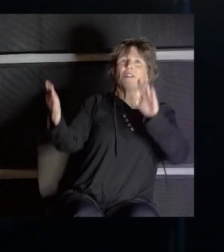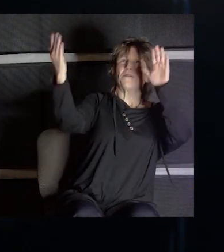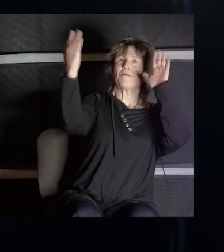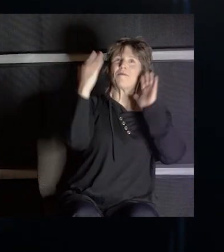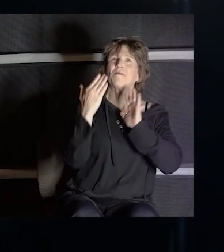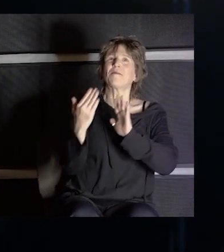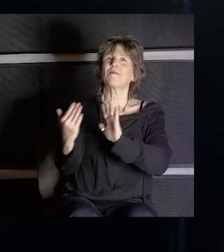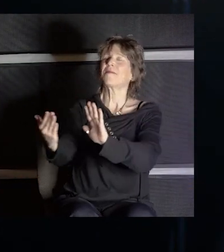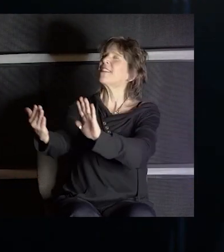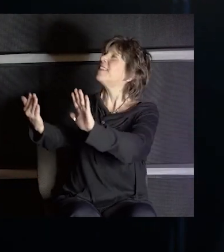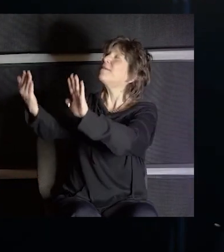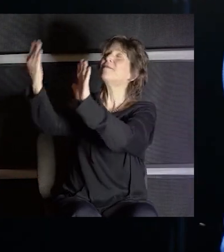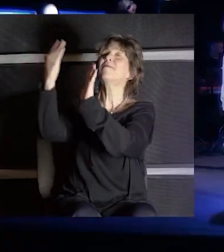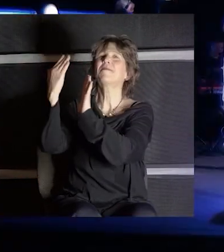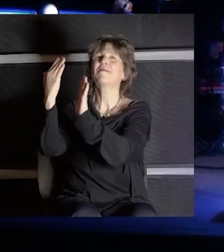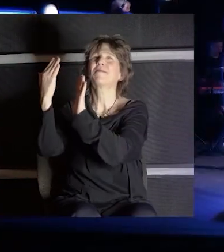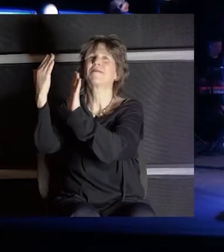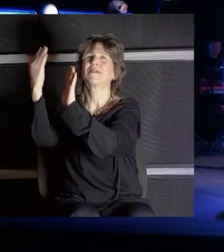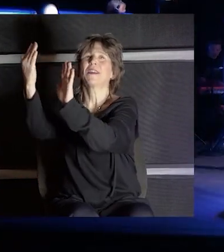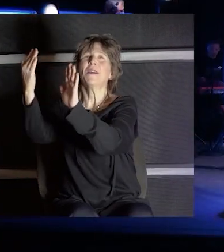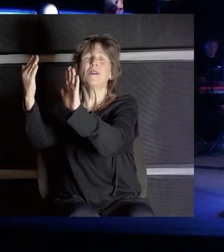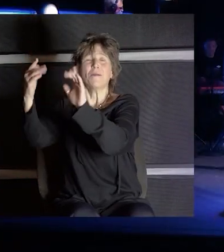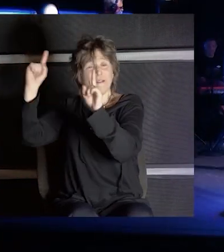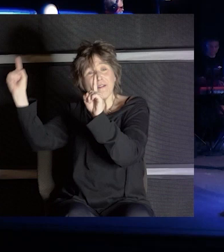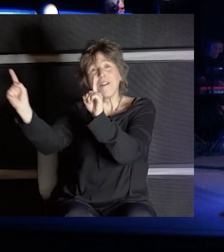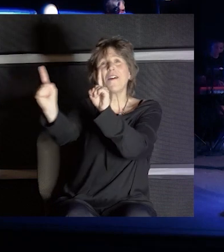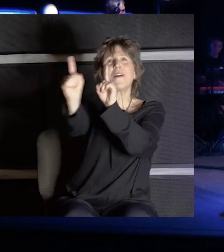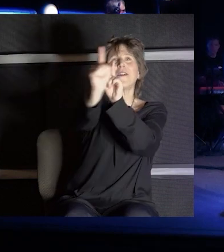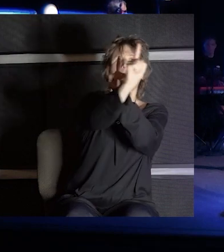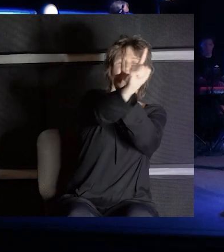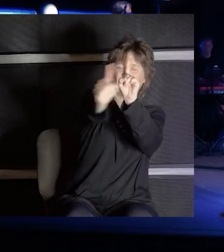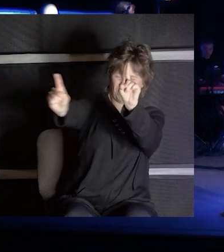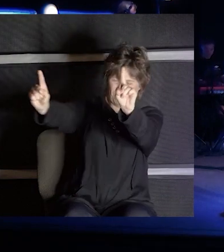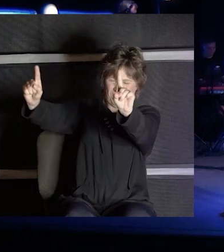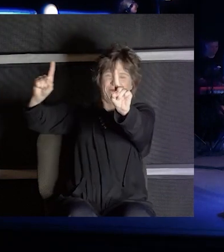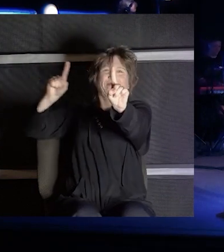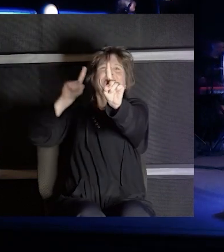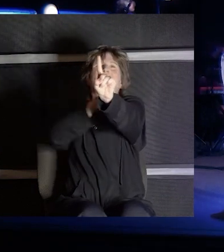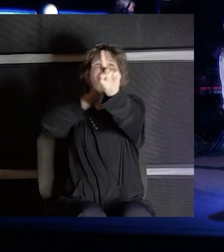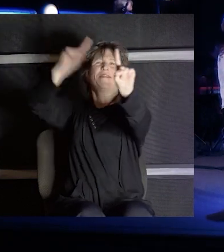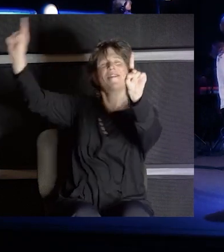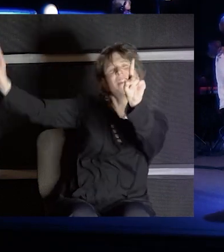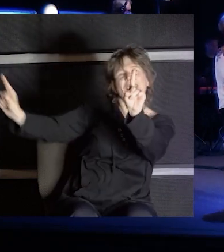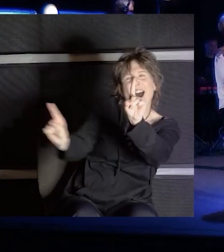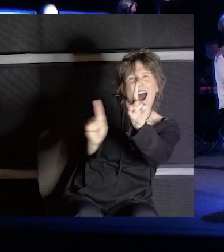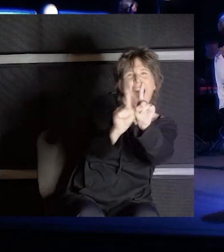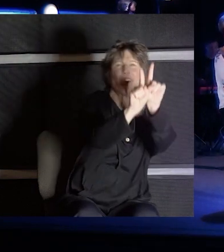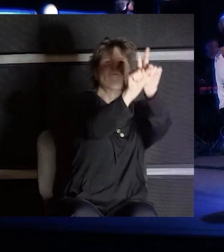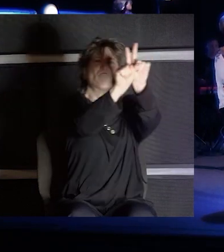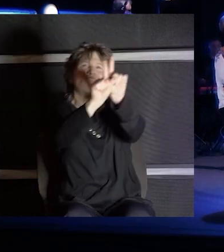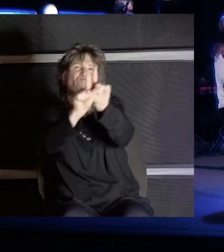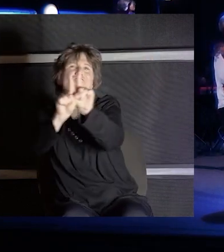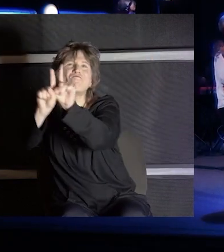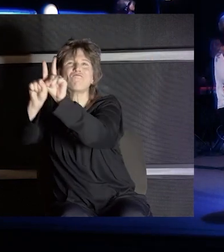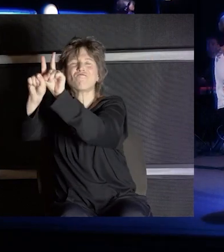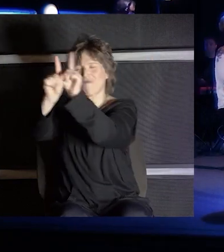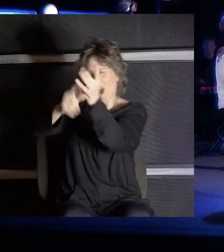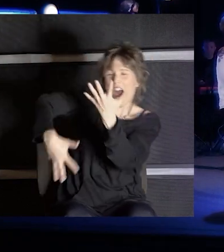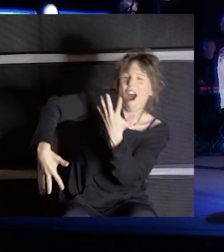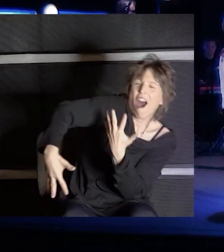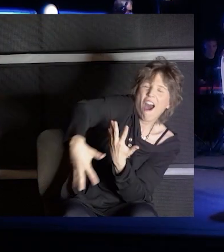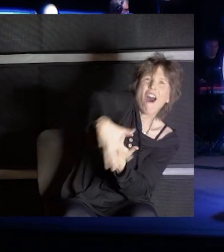children and their children. May his presence go before you and behind you